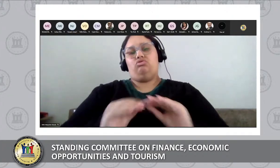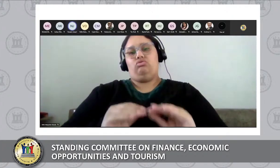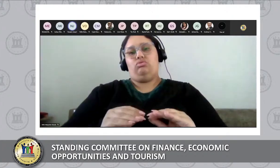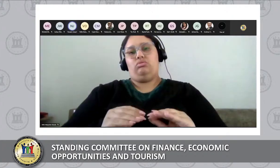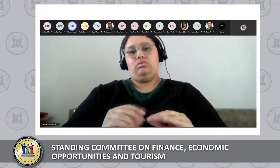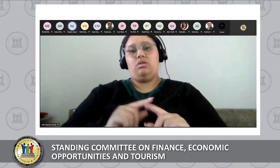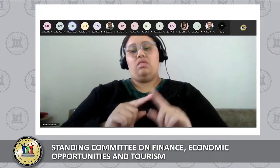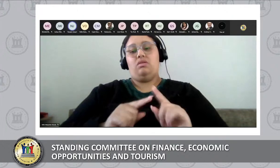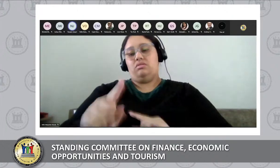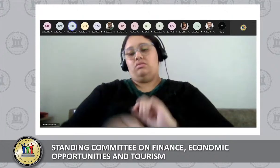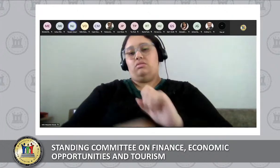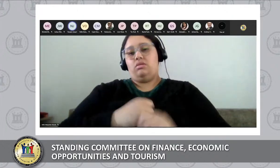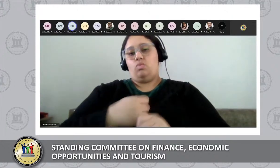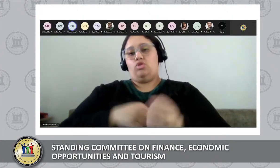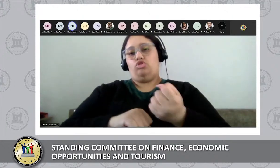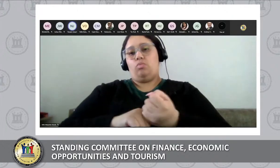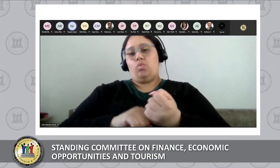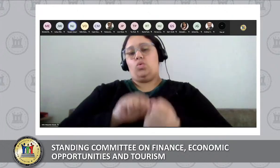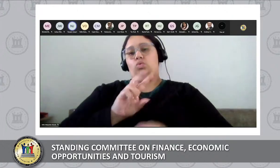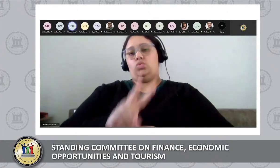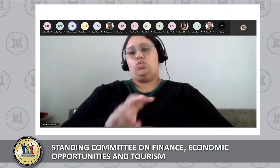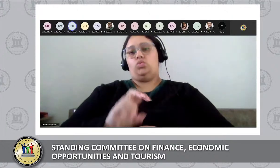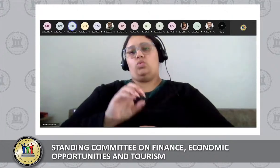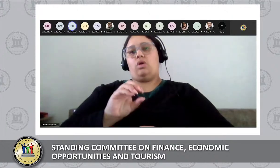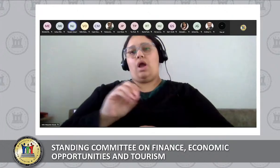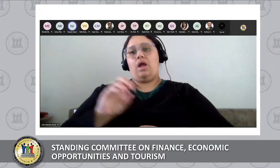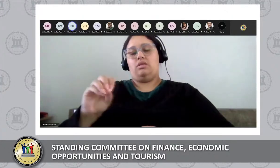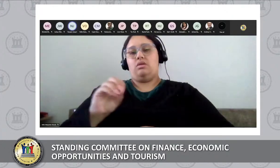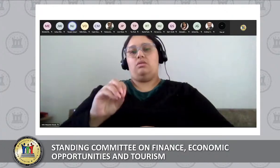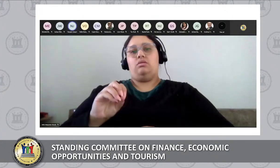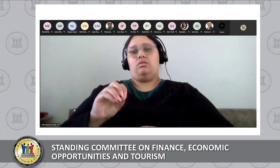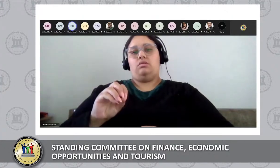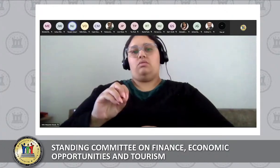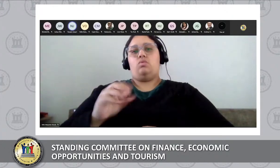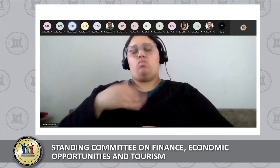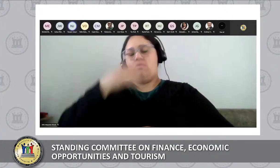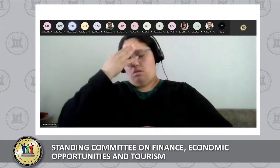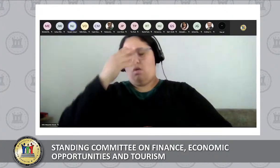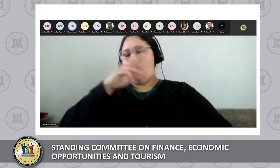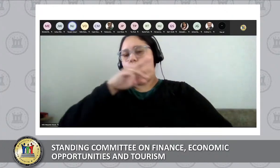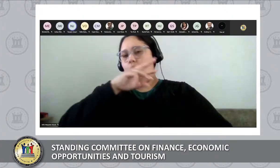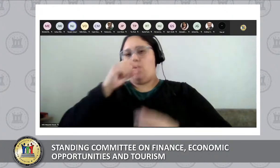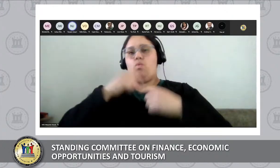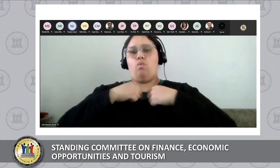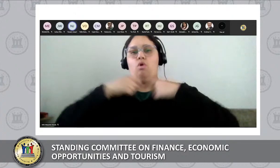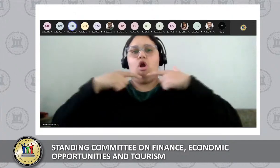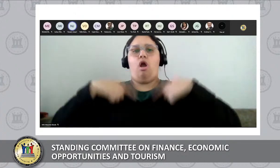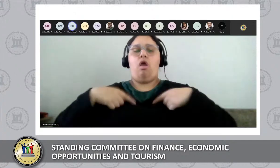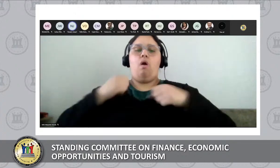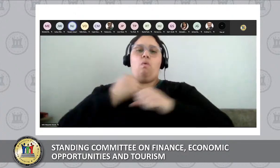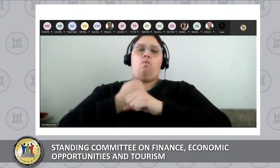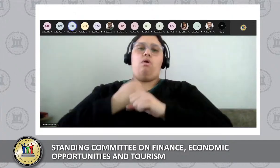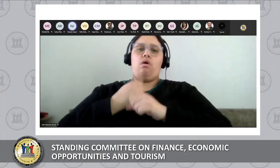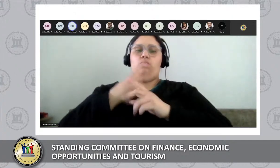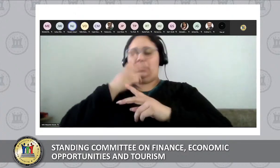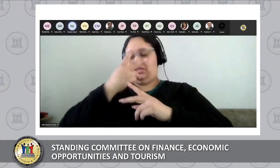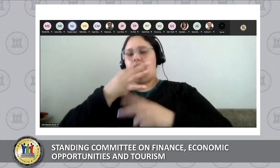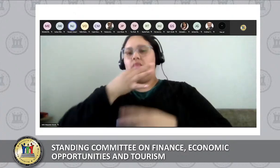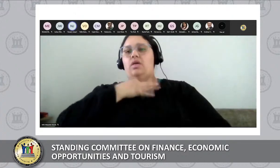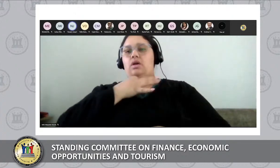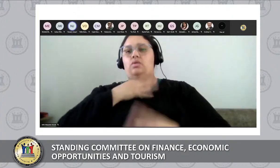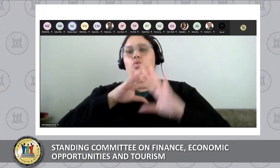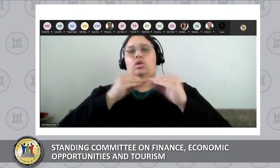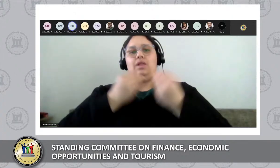far, we support 200 artisans, those are blue collar workers, and you see the risk to organizations